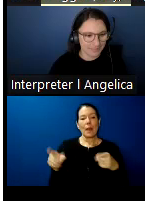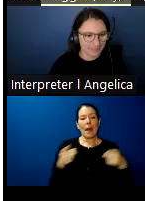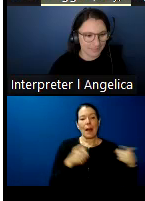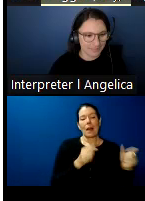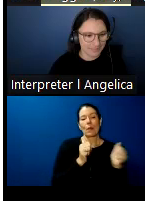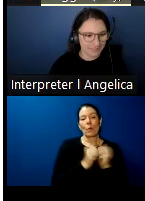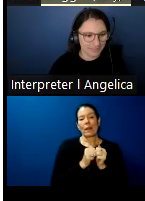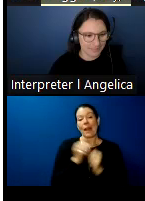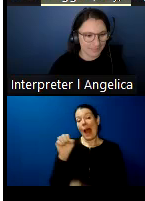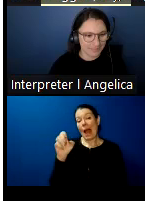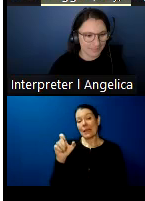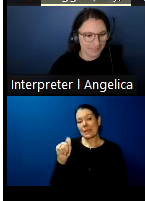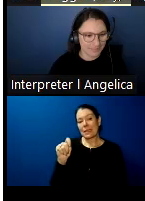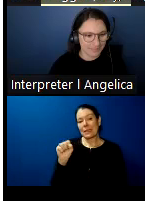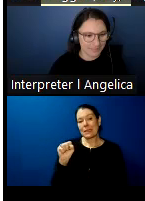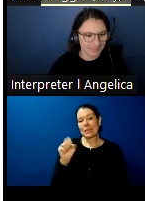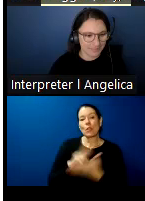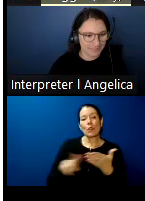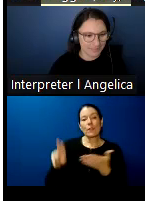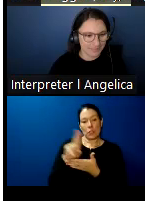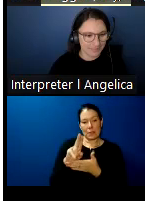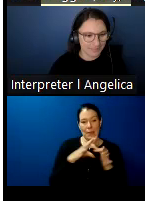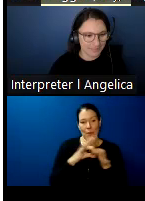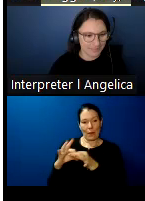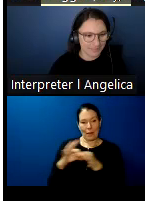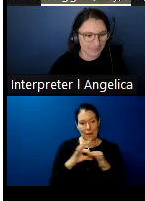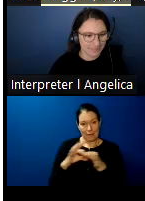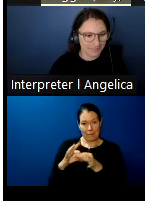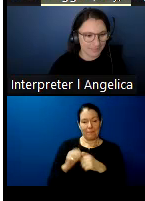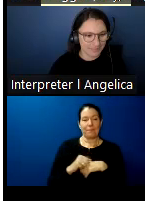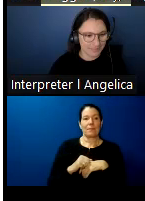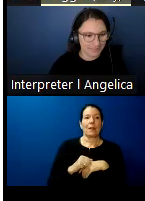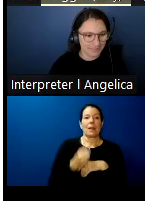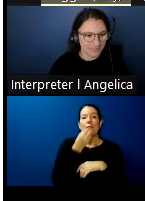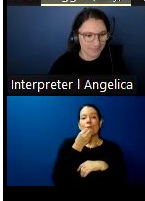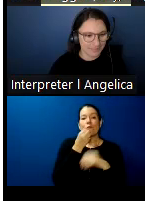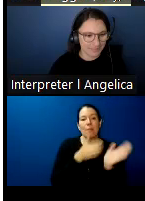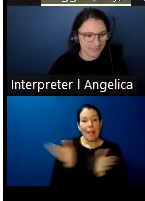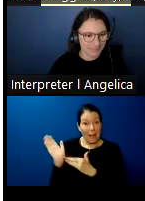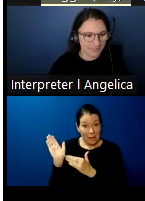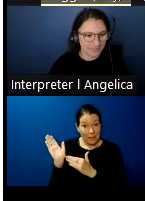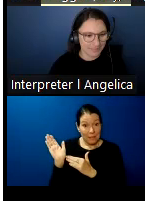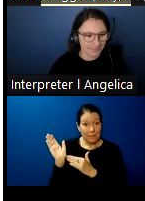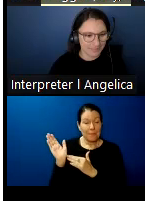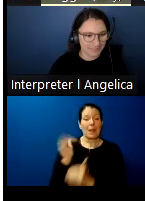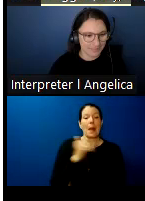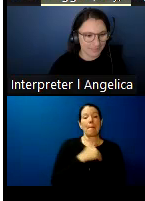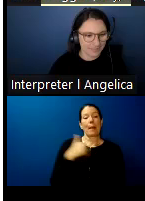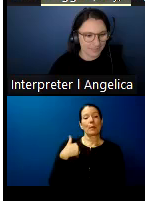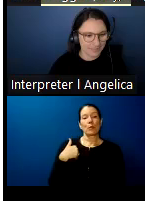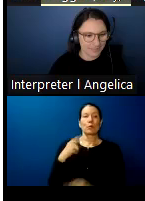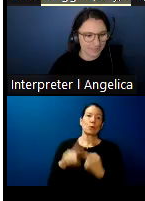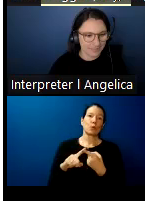like assets that that were specific to the university. So meal plans or memberships to things like